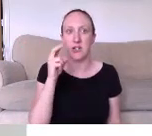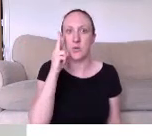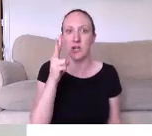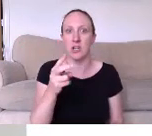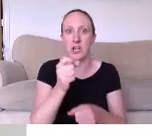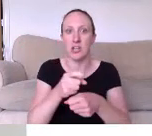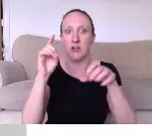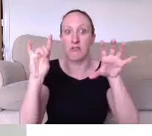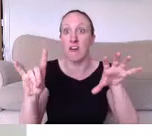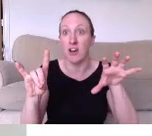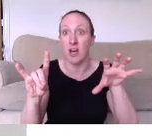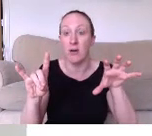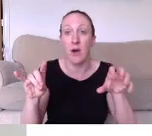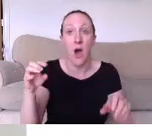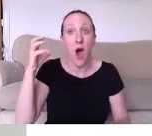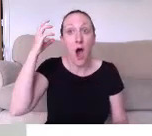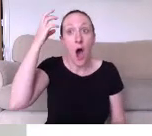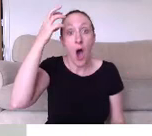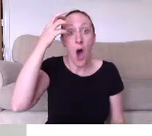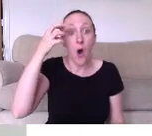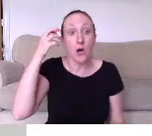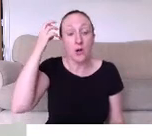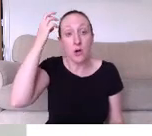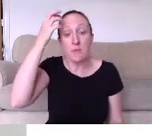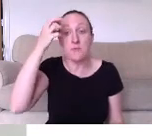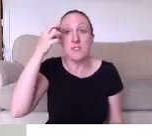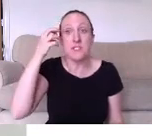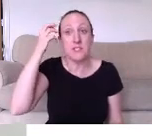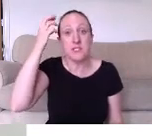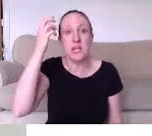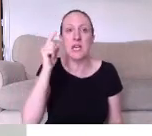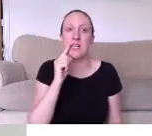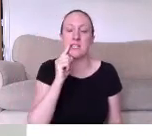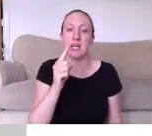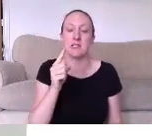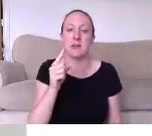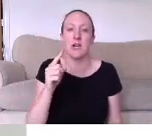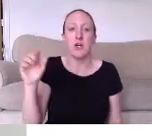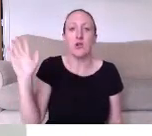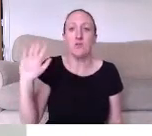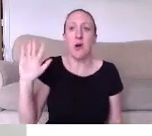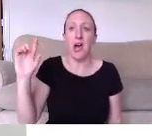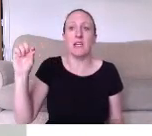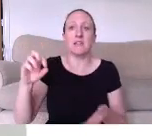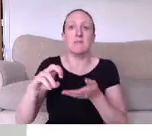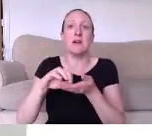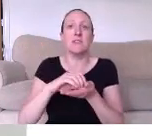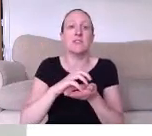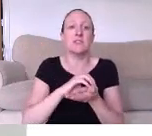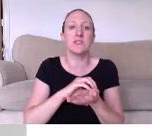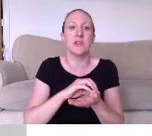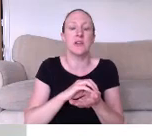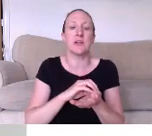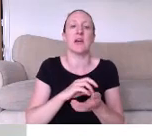Snake took one look at the Gruffalo. Oh, crumbs, he said. Goodbye, little